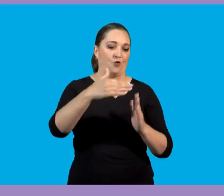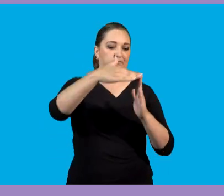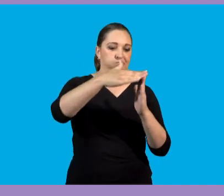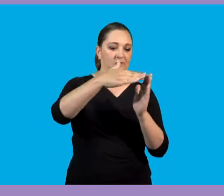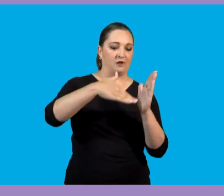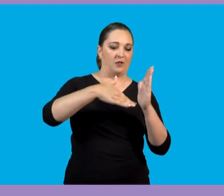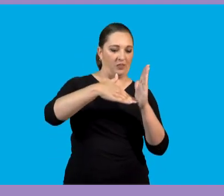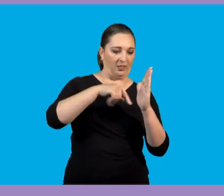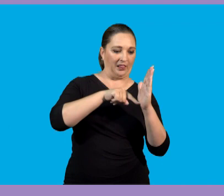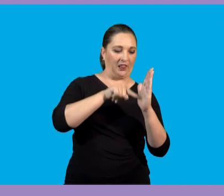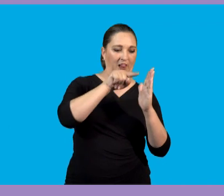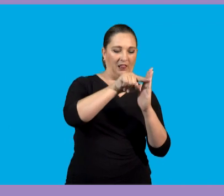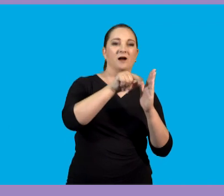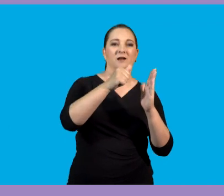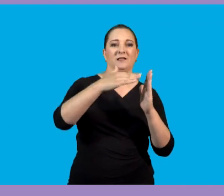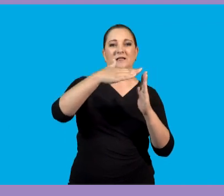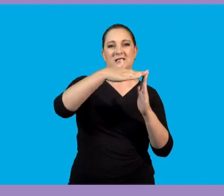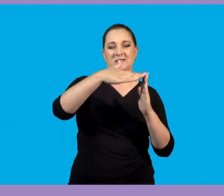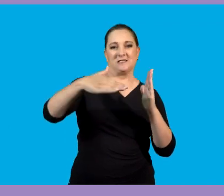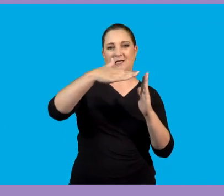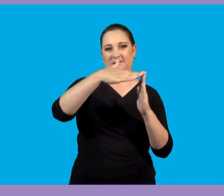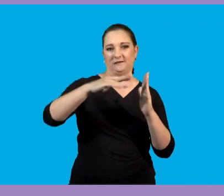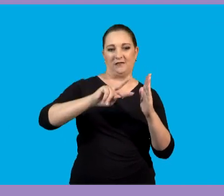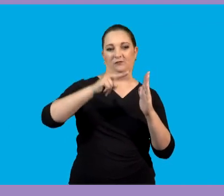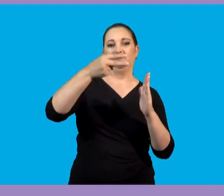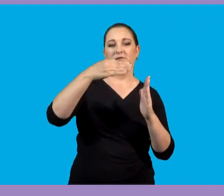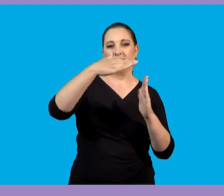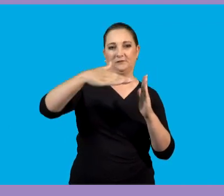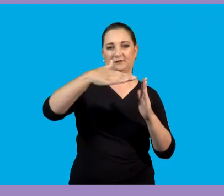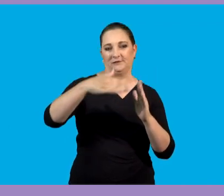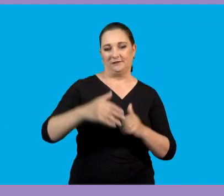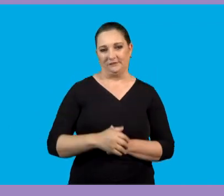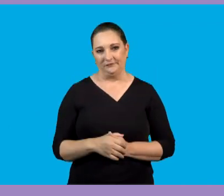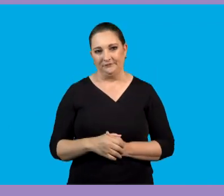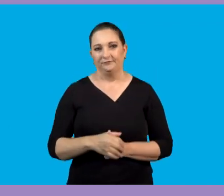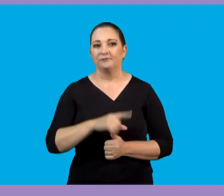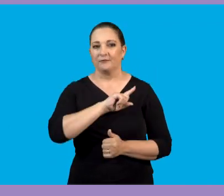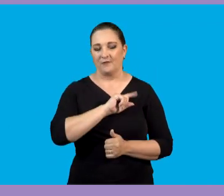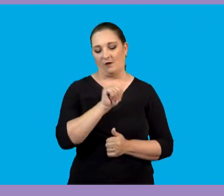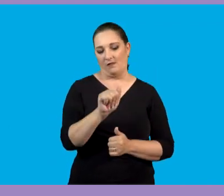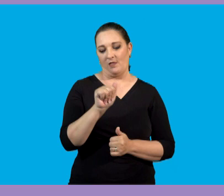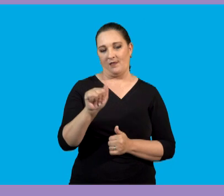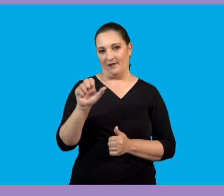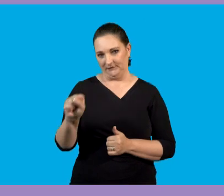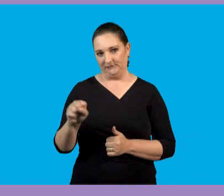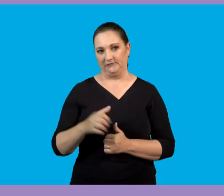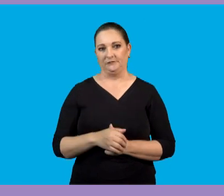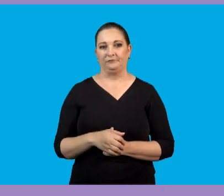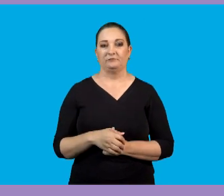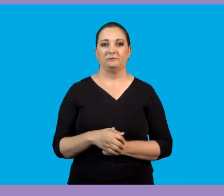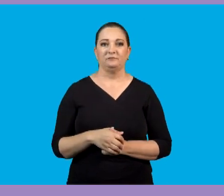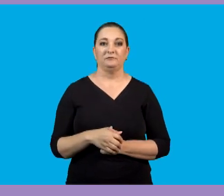corresponding side. So in that order, it would be an angle, and the corresponding side. And